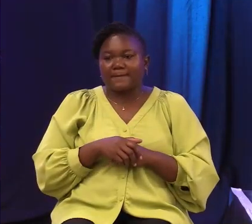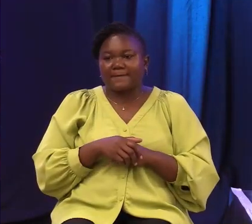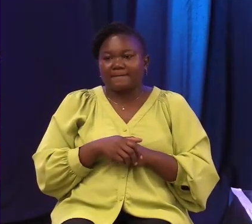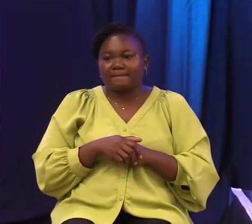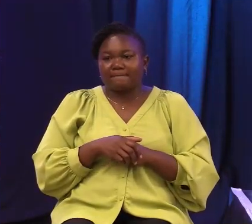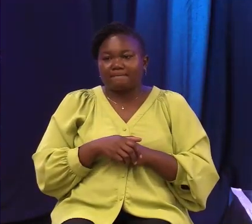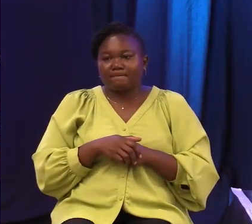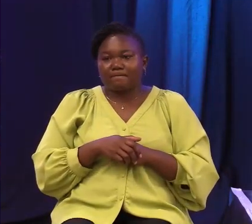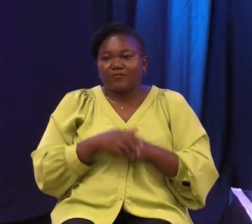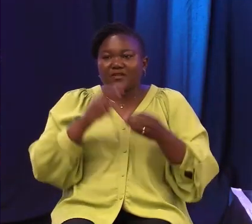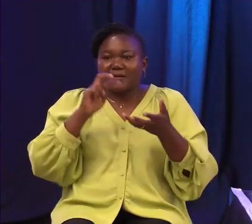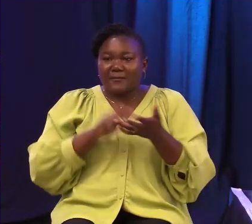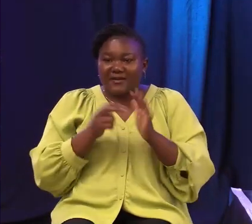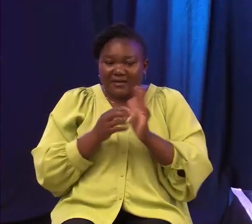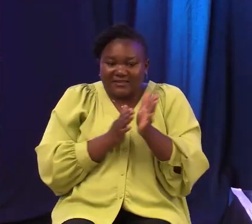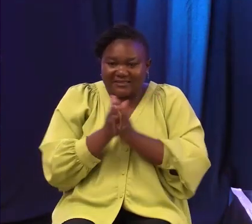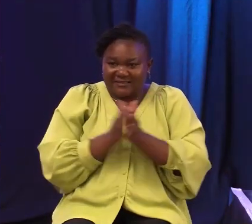is the interest theory.